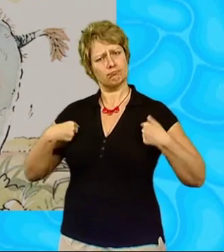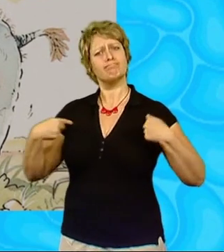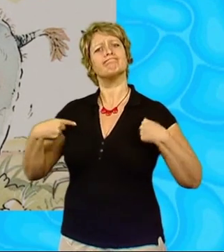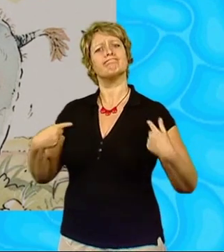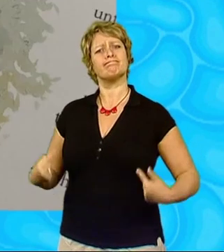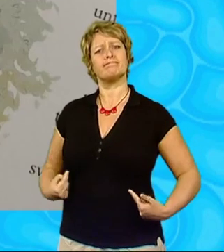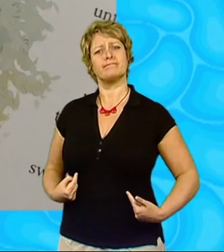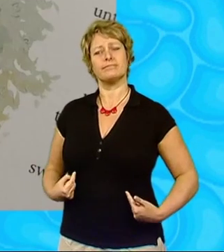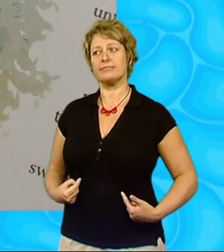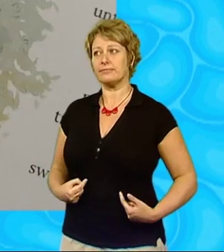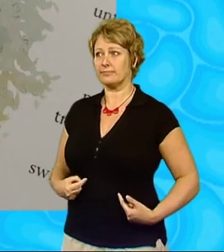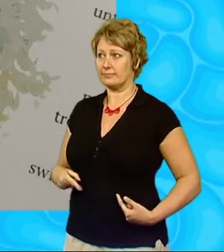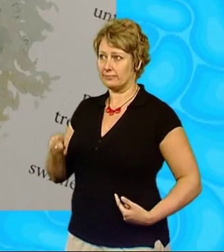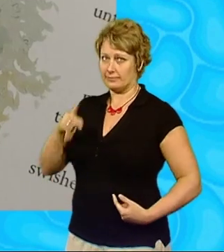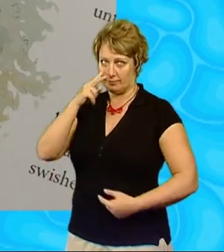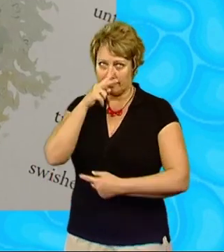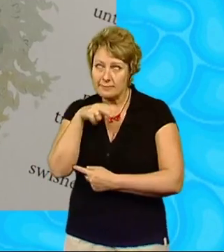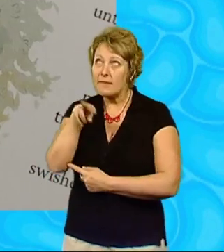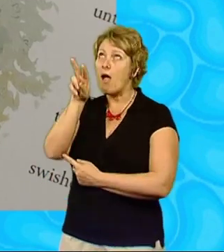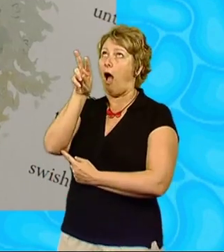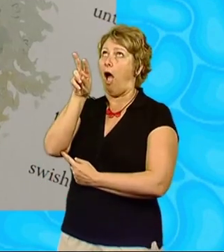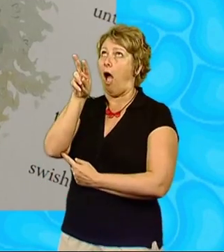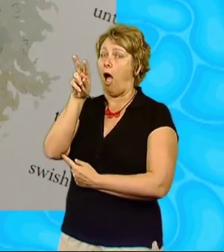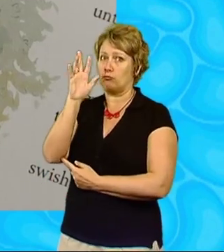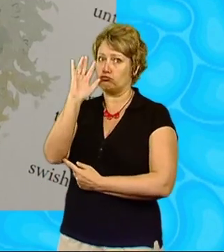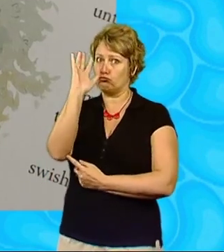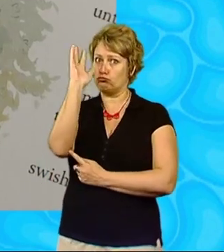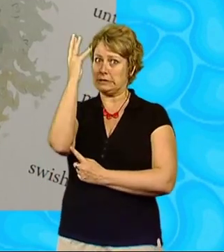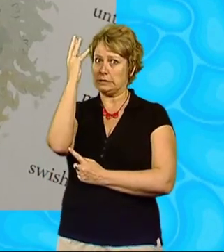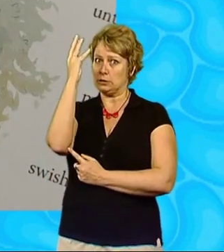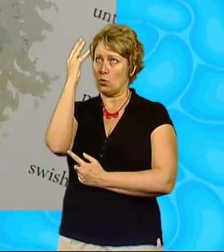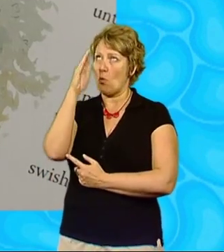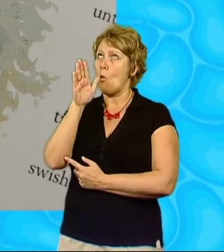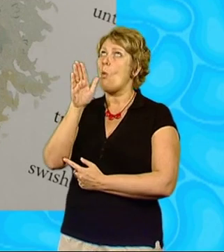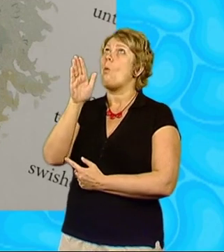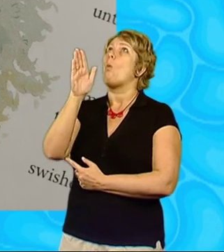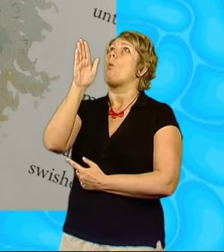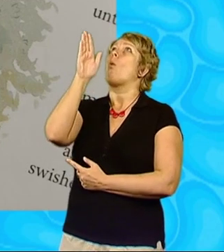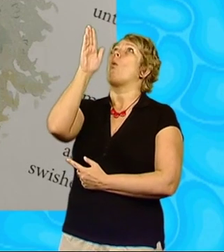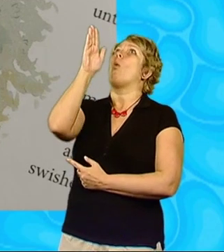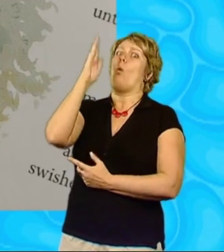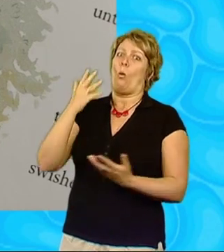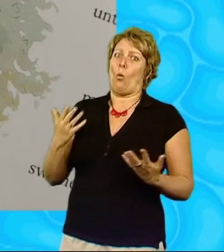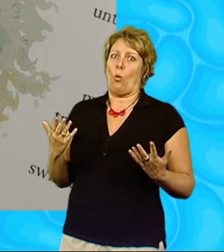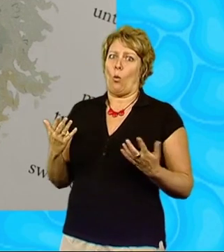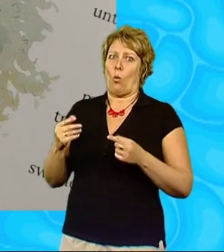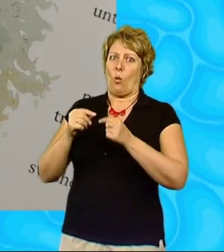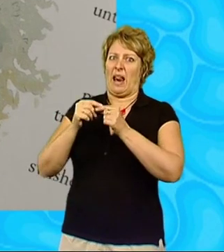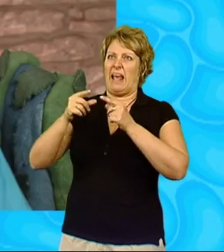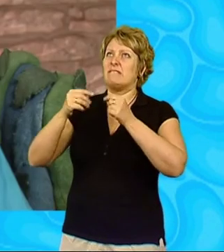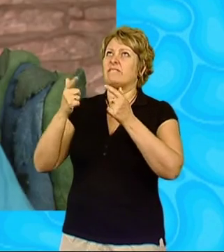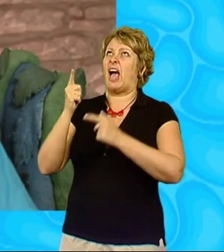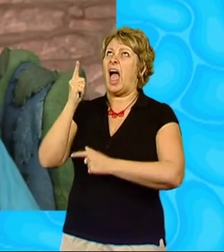myself." Maya looked at the tree. It was very tall. The leaves seemed very far